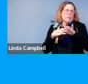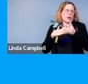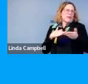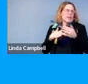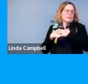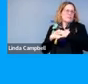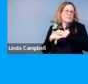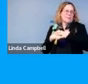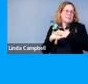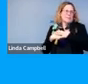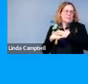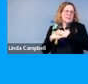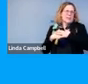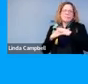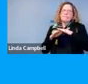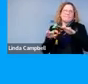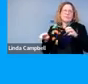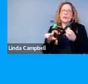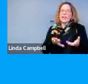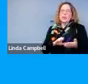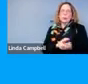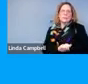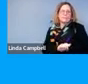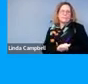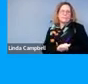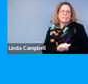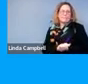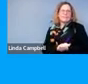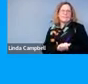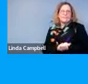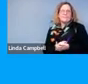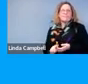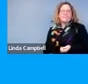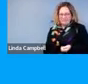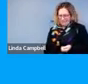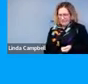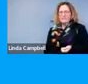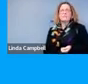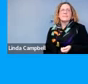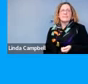Even if you feel, oh, this poor thing, don't let it loose.